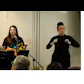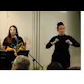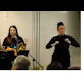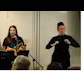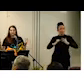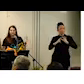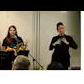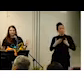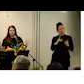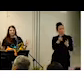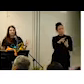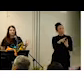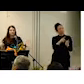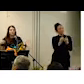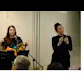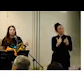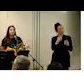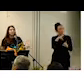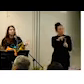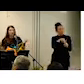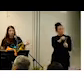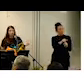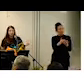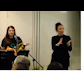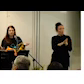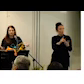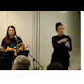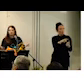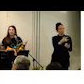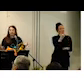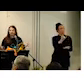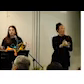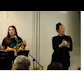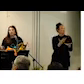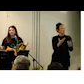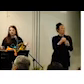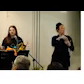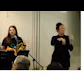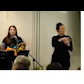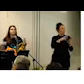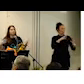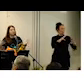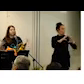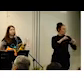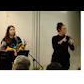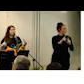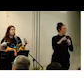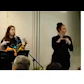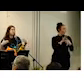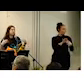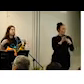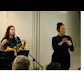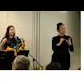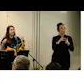very broad primary diagnostic criteria. So one is impairments in social communication interaction. This is what we think about